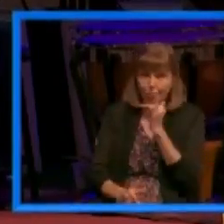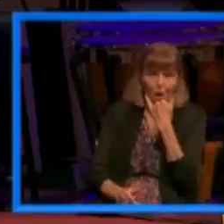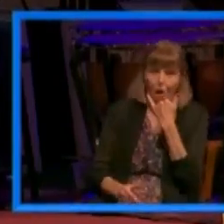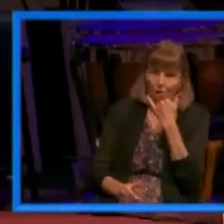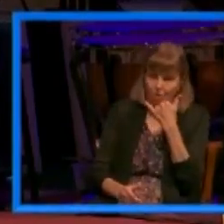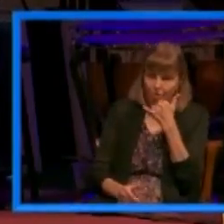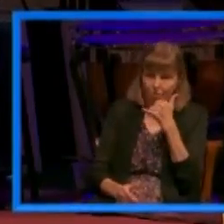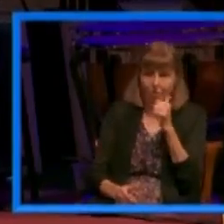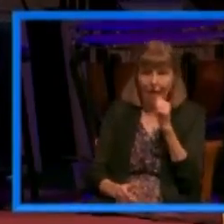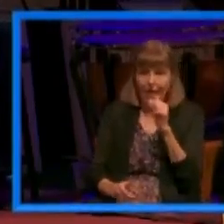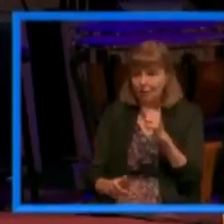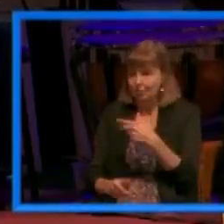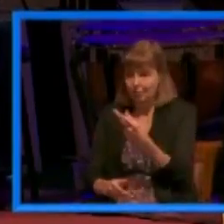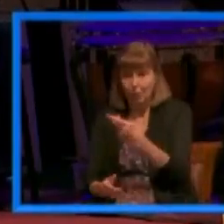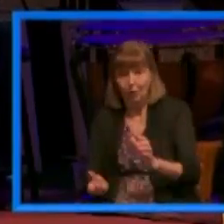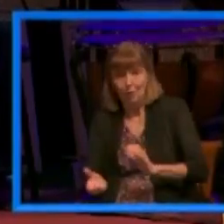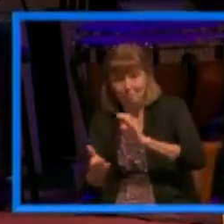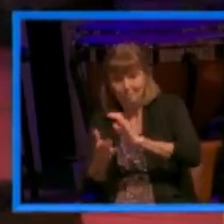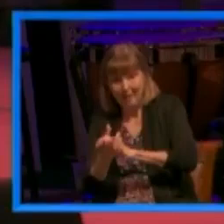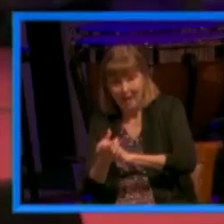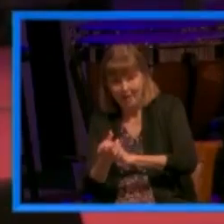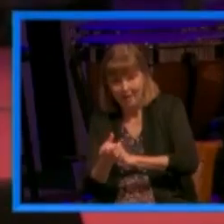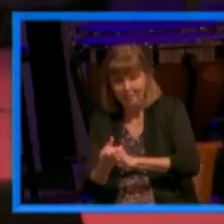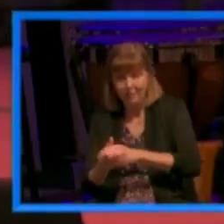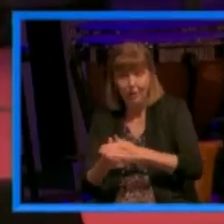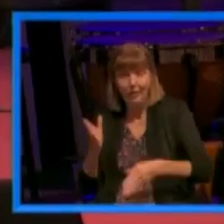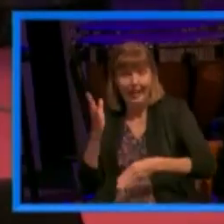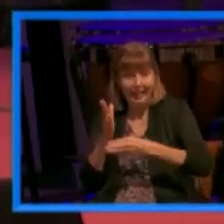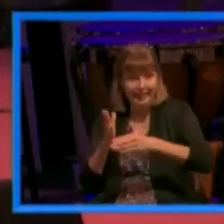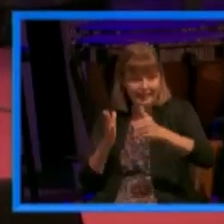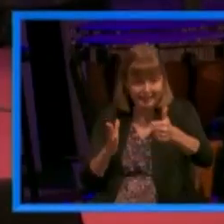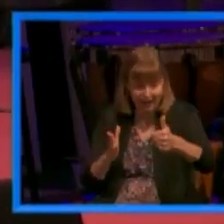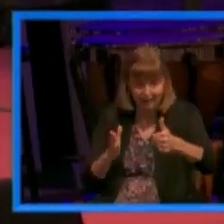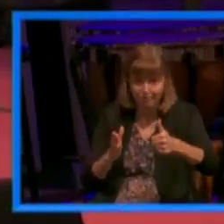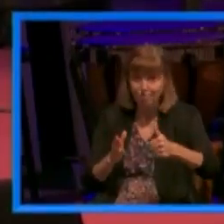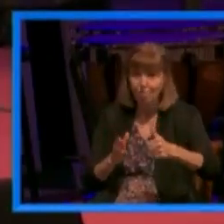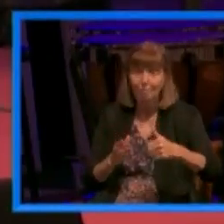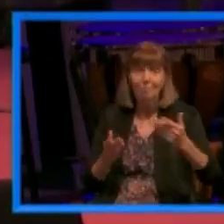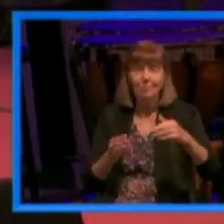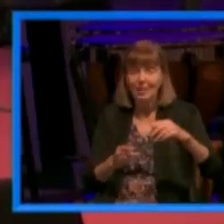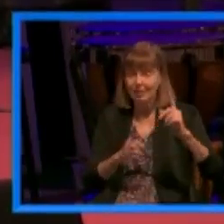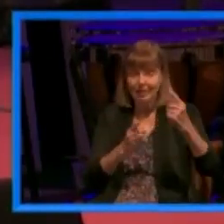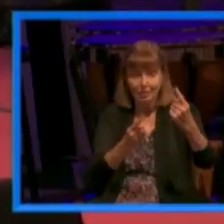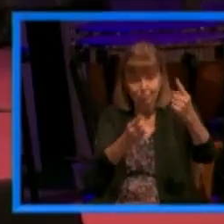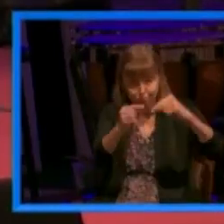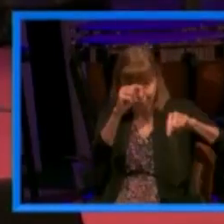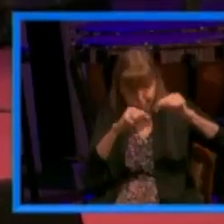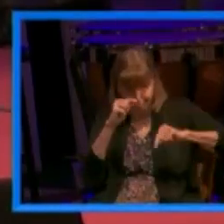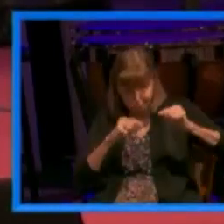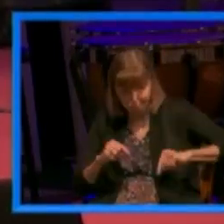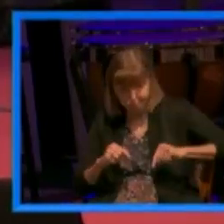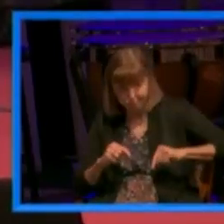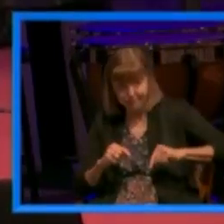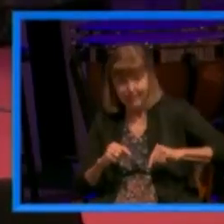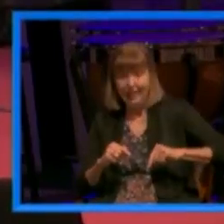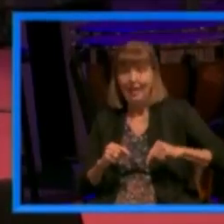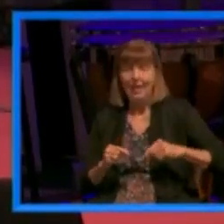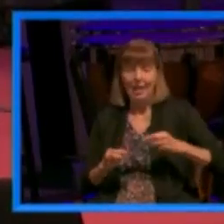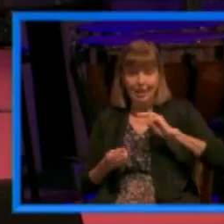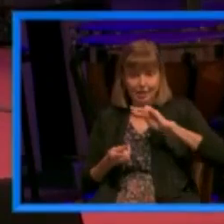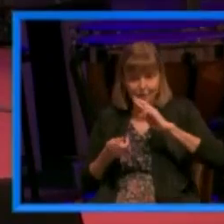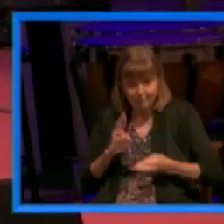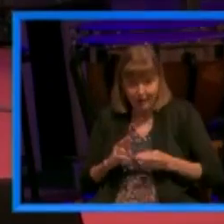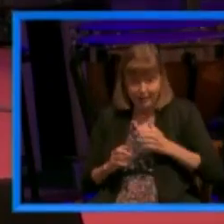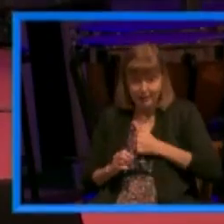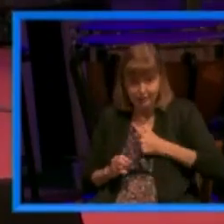they repent of their sin. They worship God. They are reminded that God rescued them out of Egypt. They had no reason to be rescued,